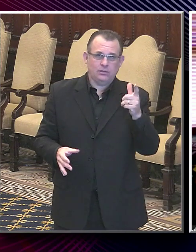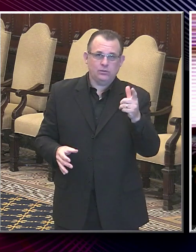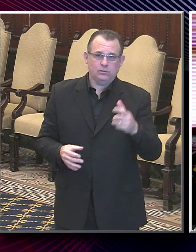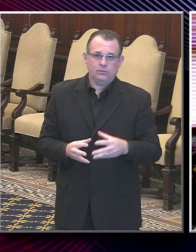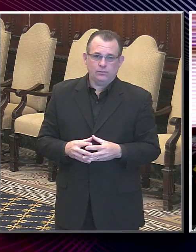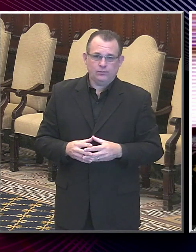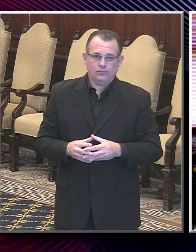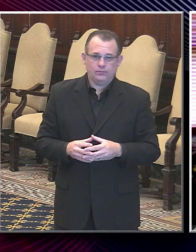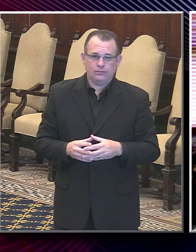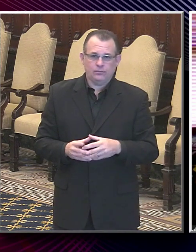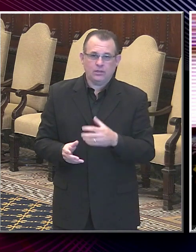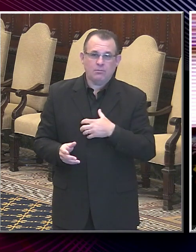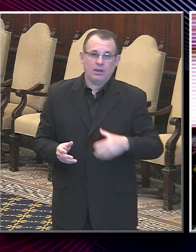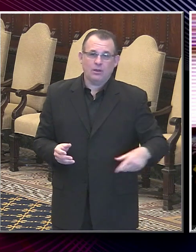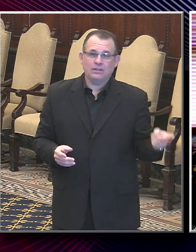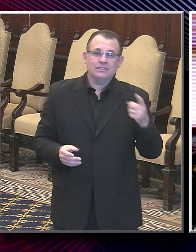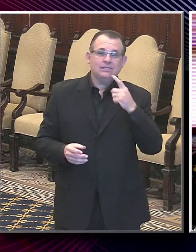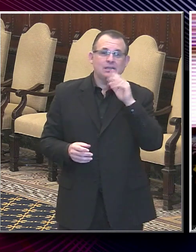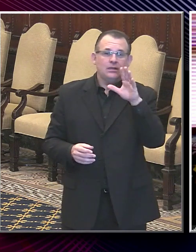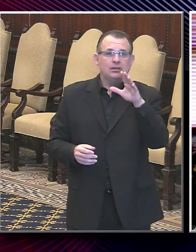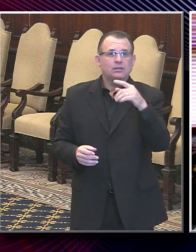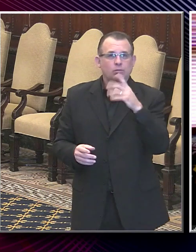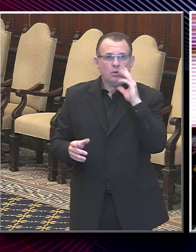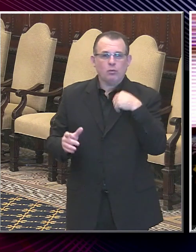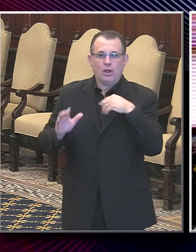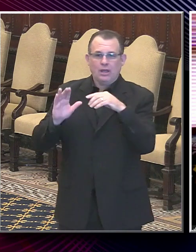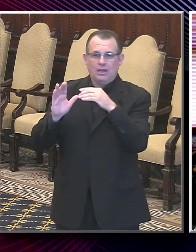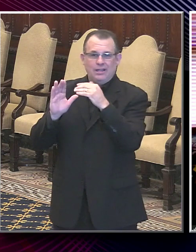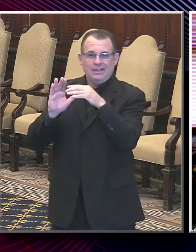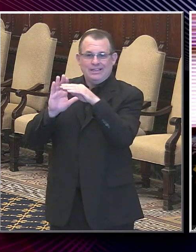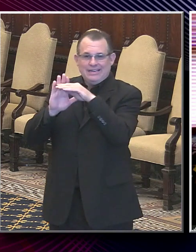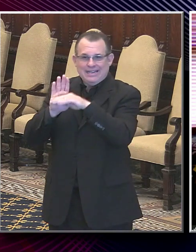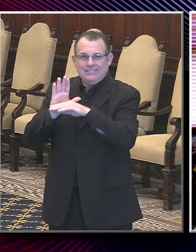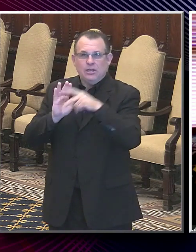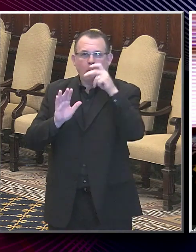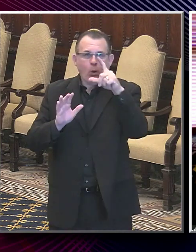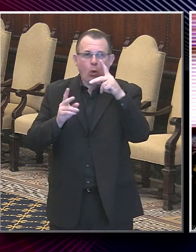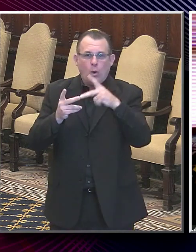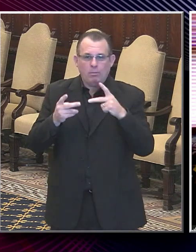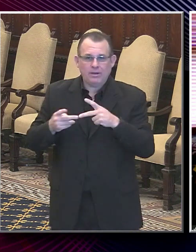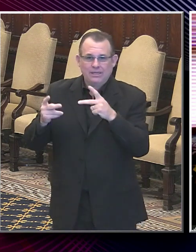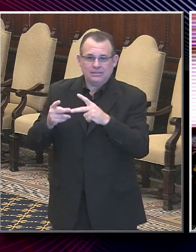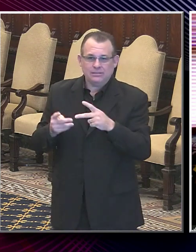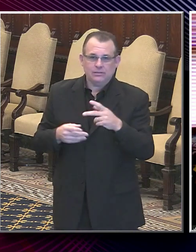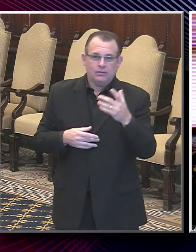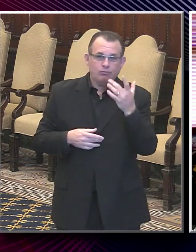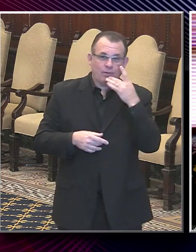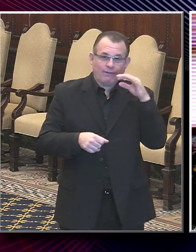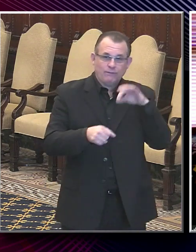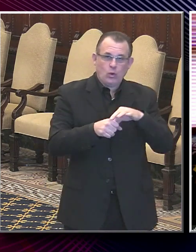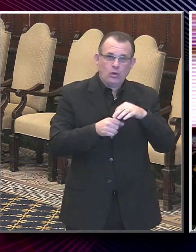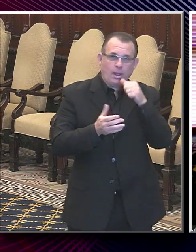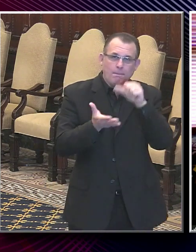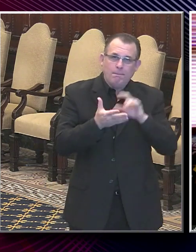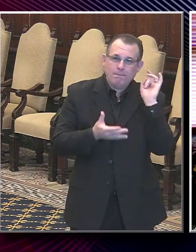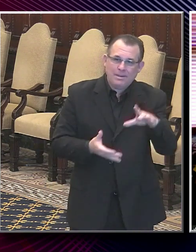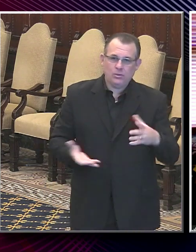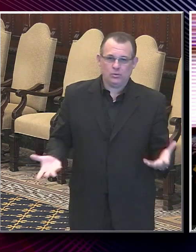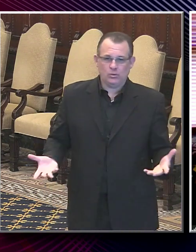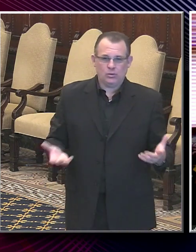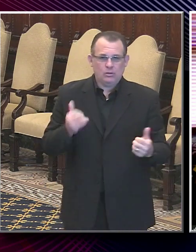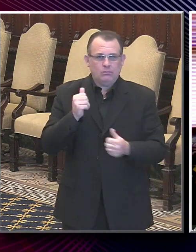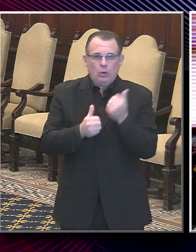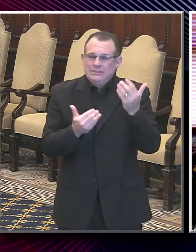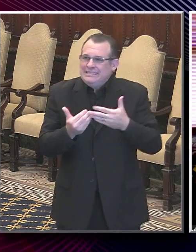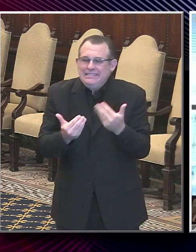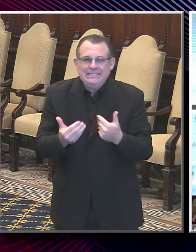be less polling places and longer lines if you vote by mail. It's the easiest. First I've ever voted by mail. It is the easiest thing to